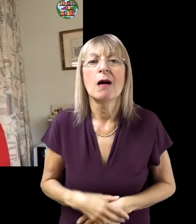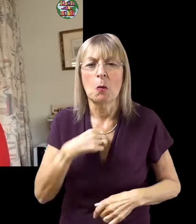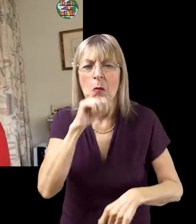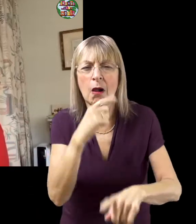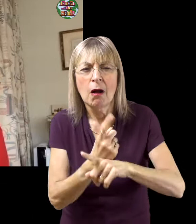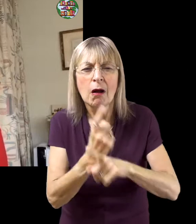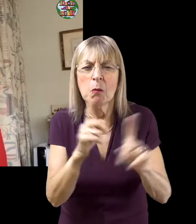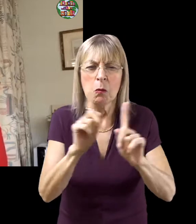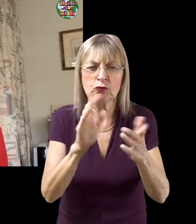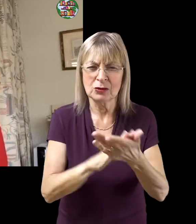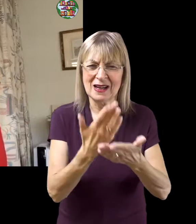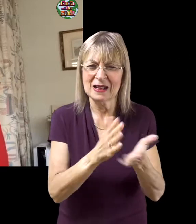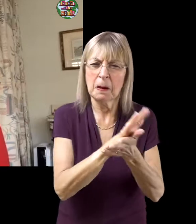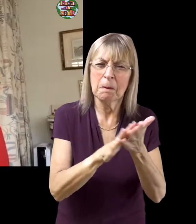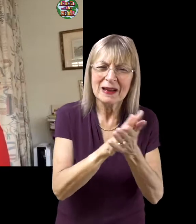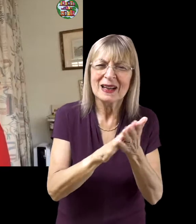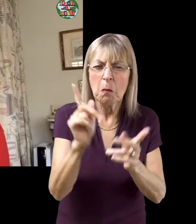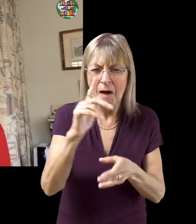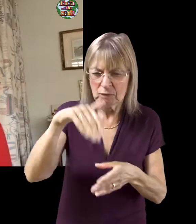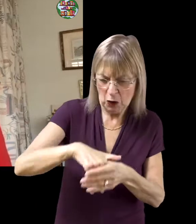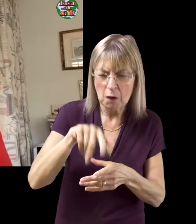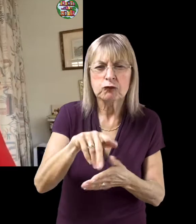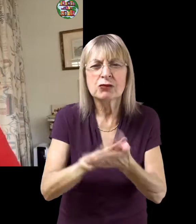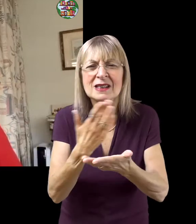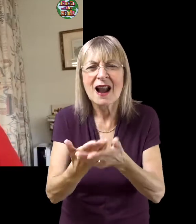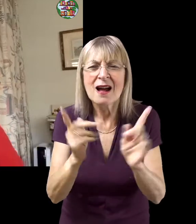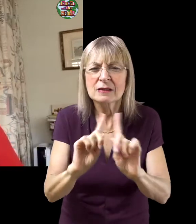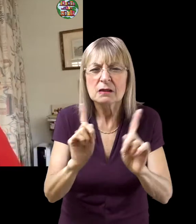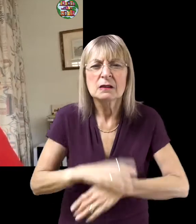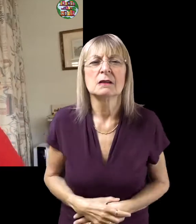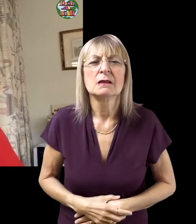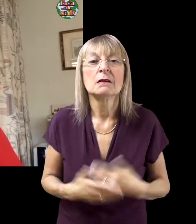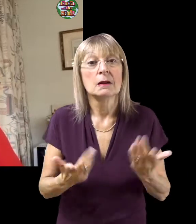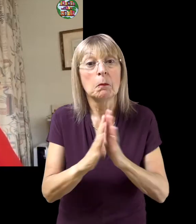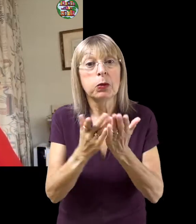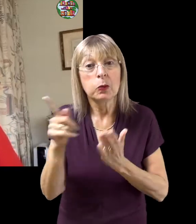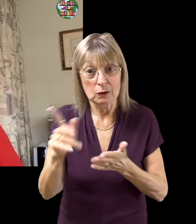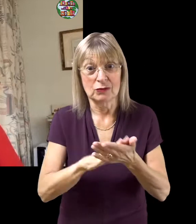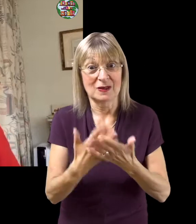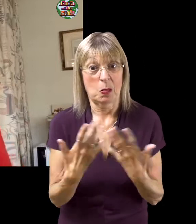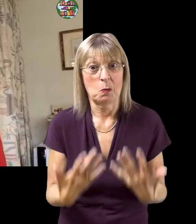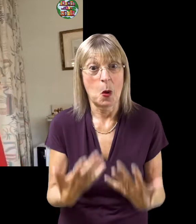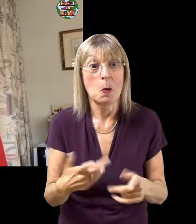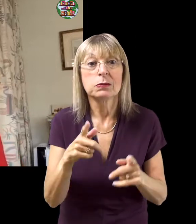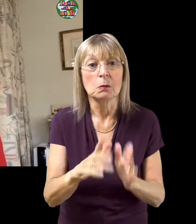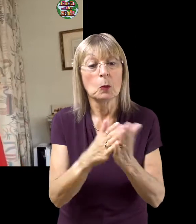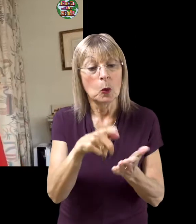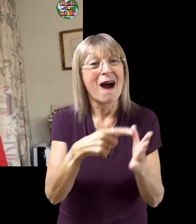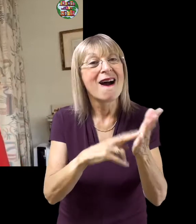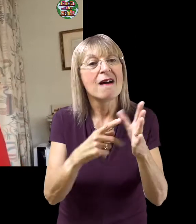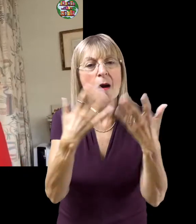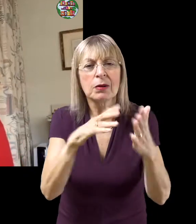And we're going to be talking to him about what being a translator means, what is involved in being a translator. The book that he is translating at the moment is a book